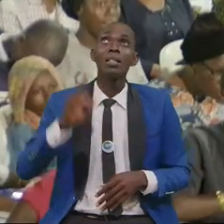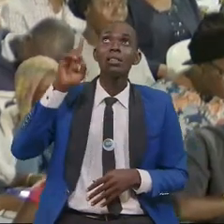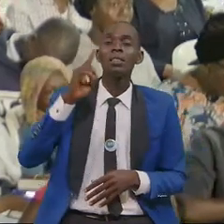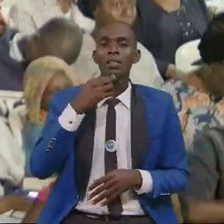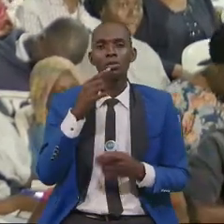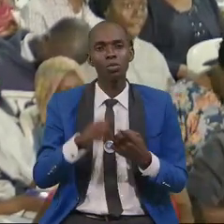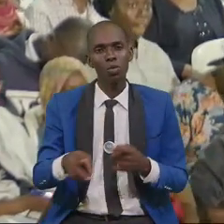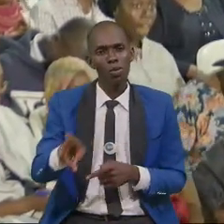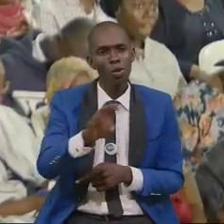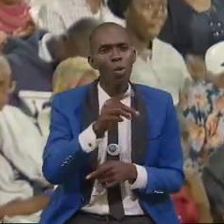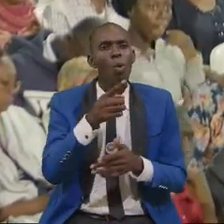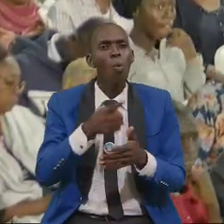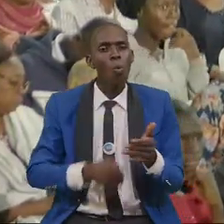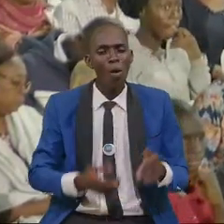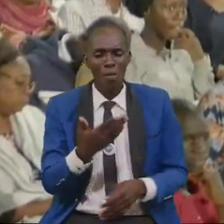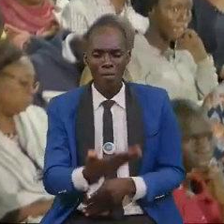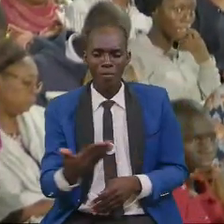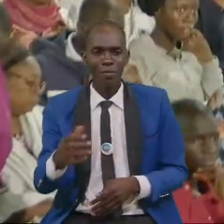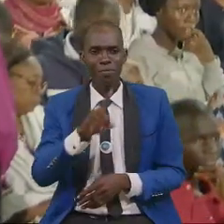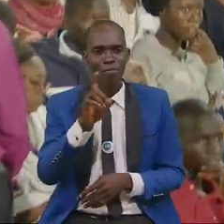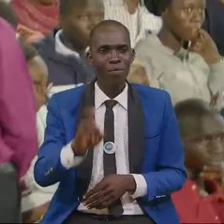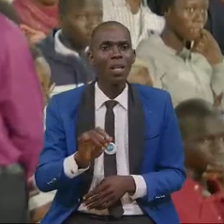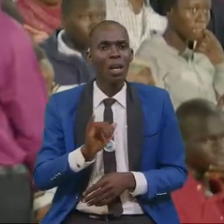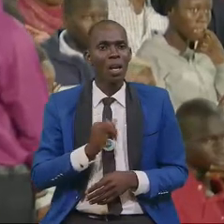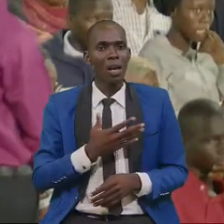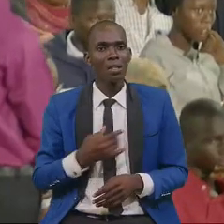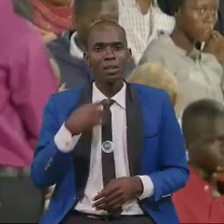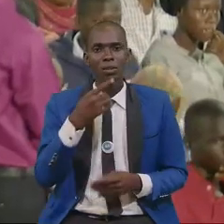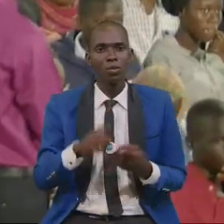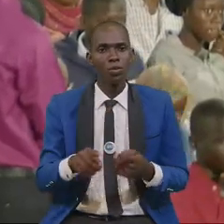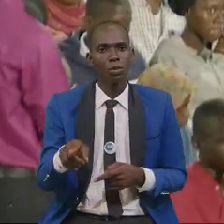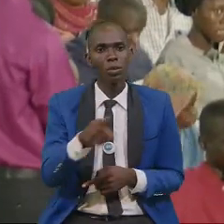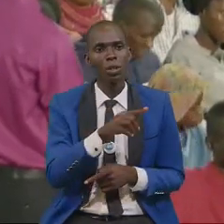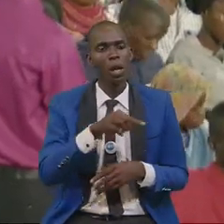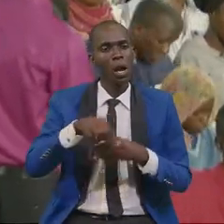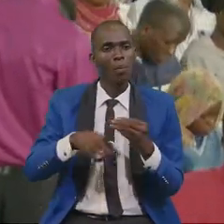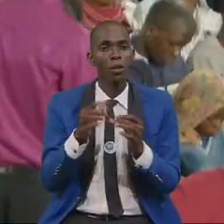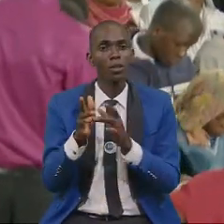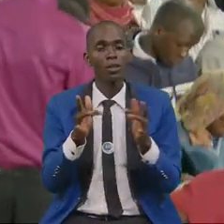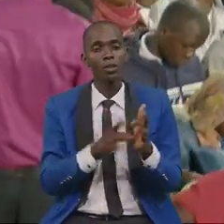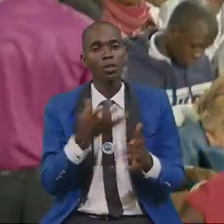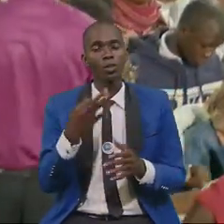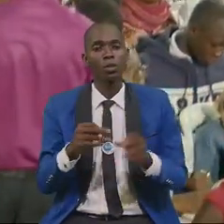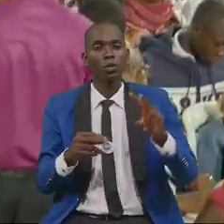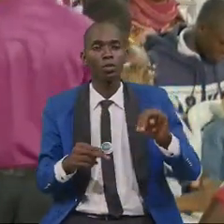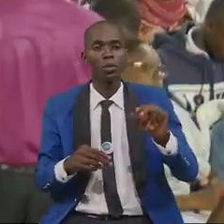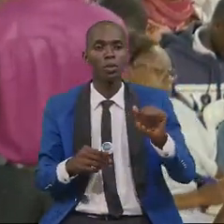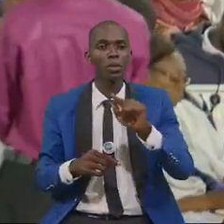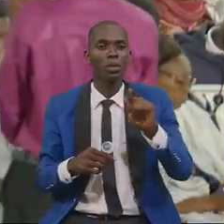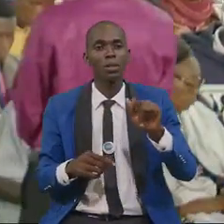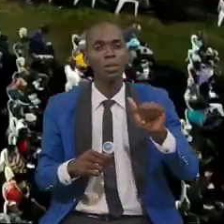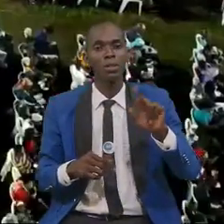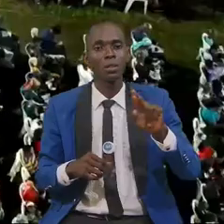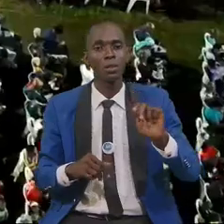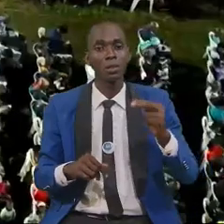things? And he said unto him, concerning Jesus of Nazareth, which was